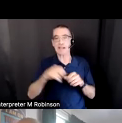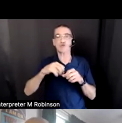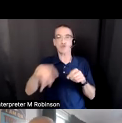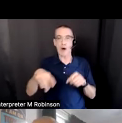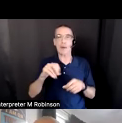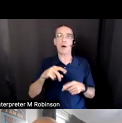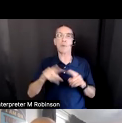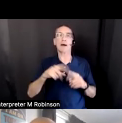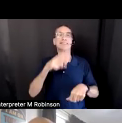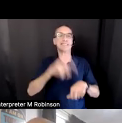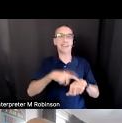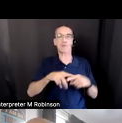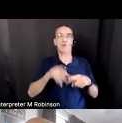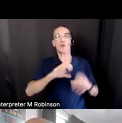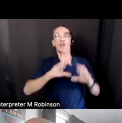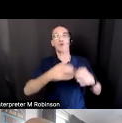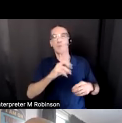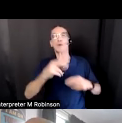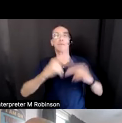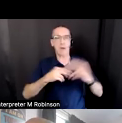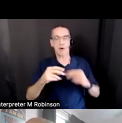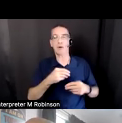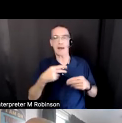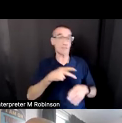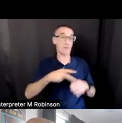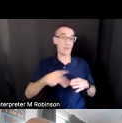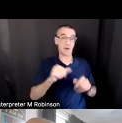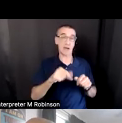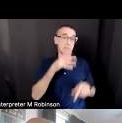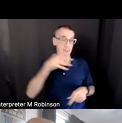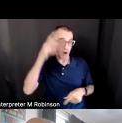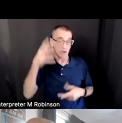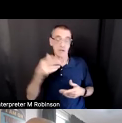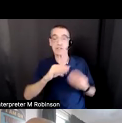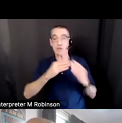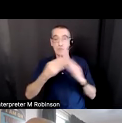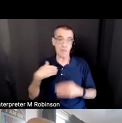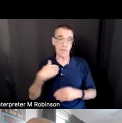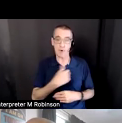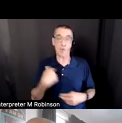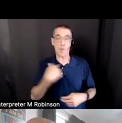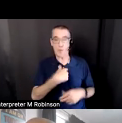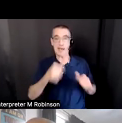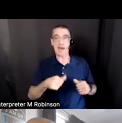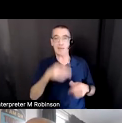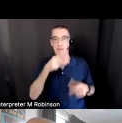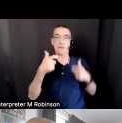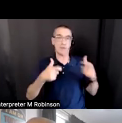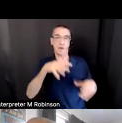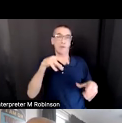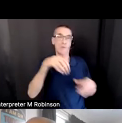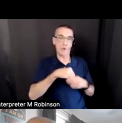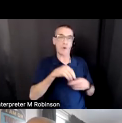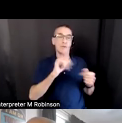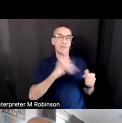sort of a time to regroup, rebuild. And as professionals, as parents, as community members, we can play a huge role in bringing